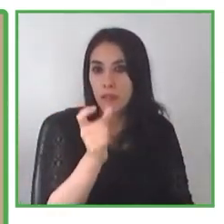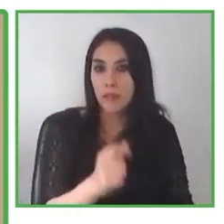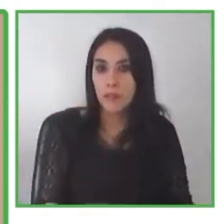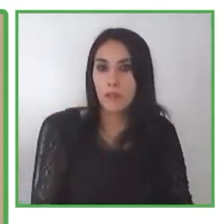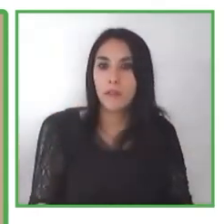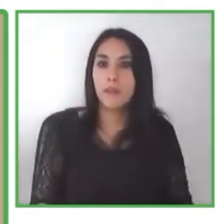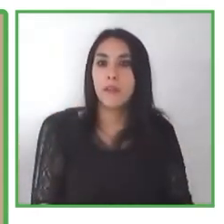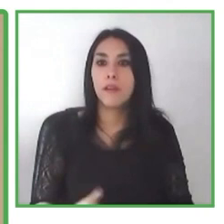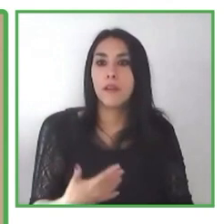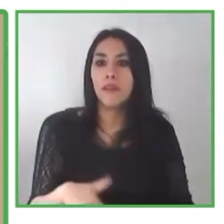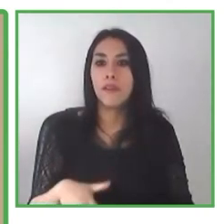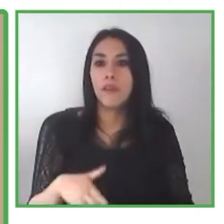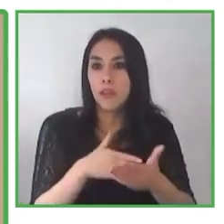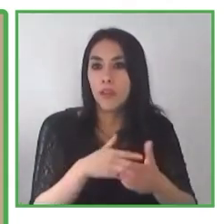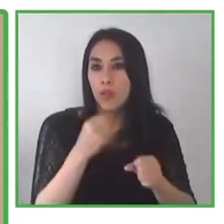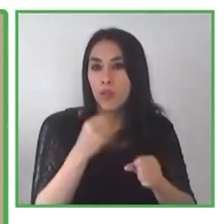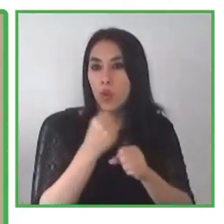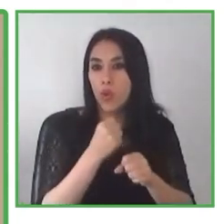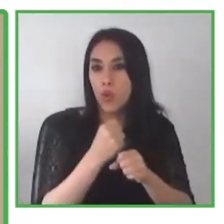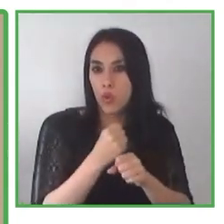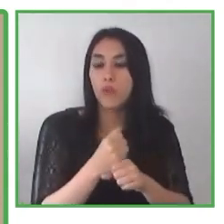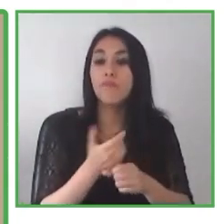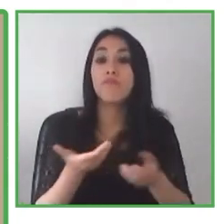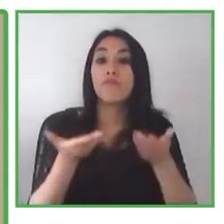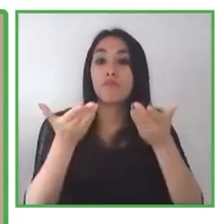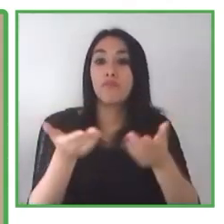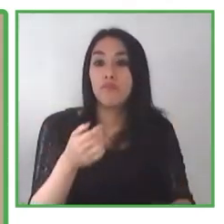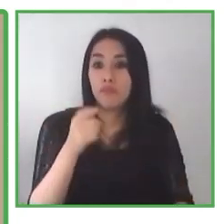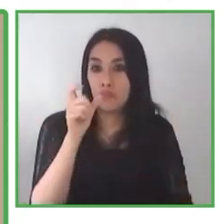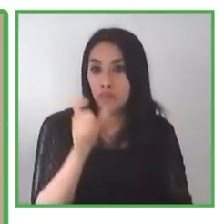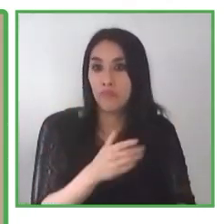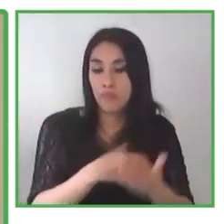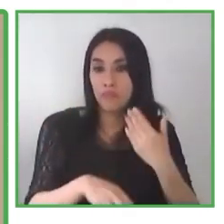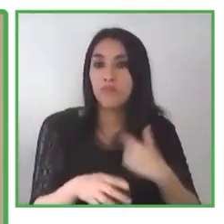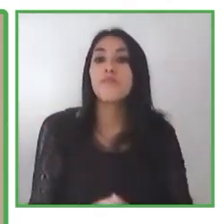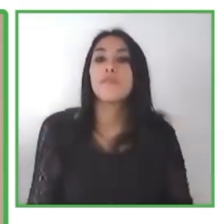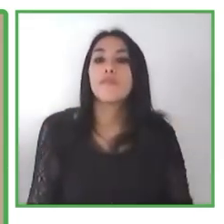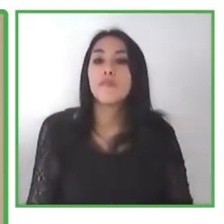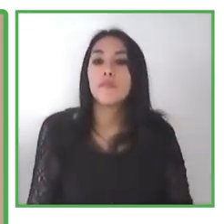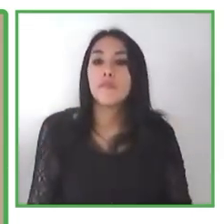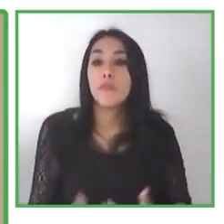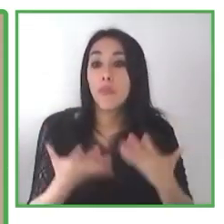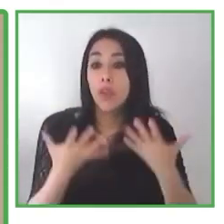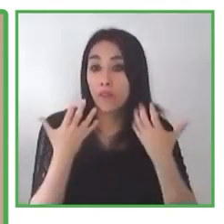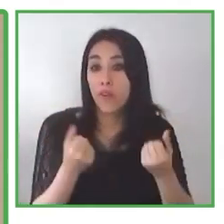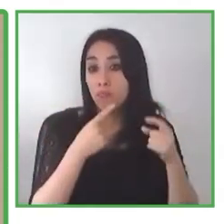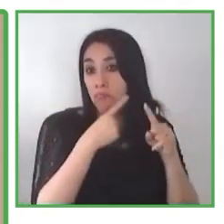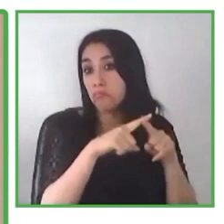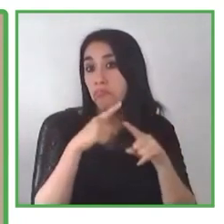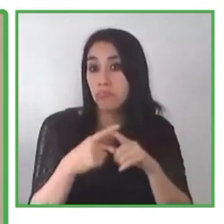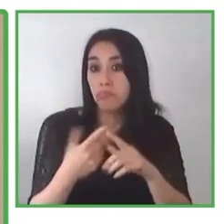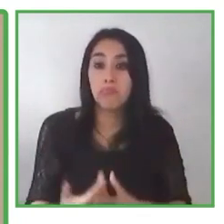and employment for people with disabilities, there are different organizations and parts,